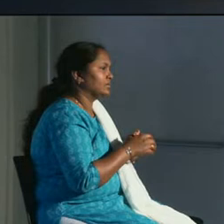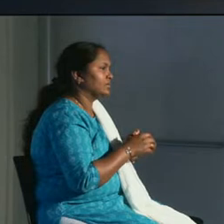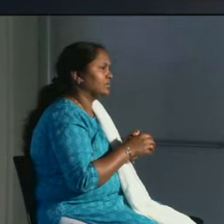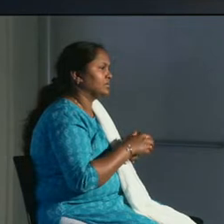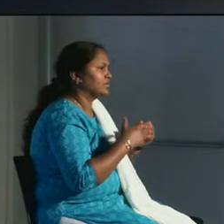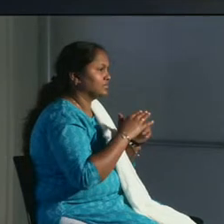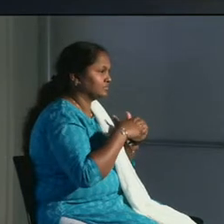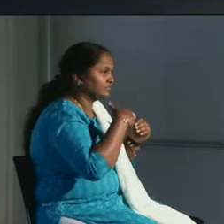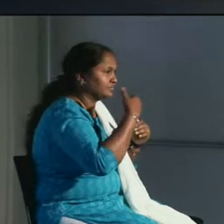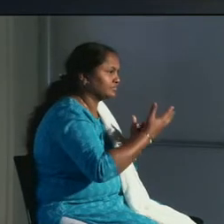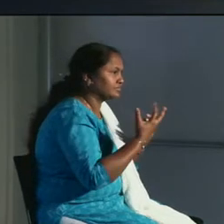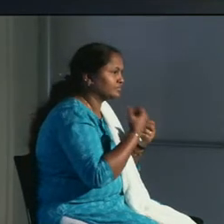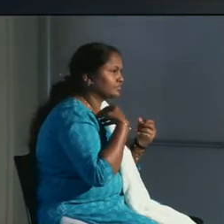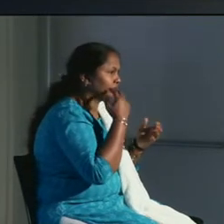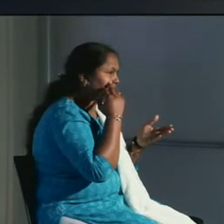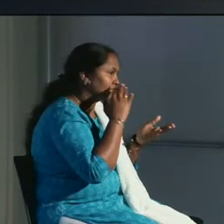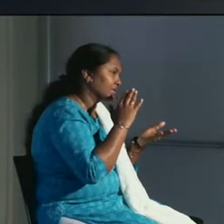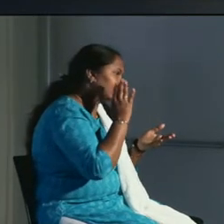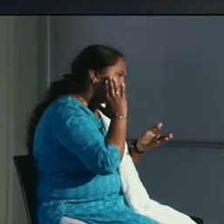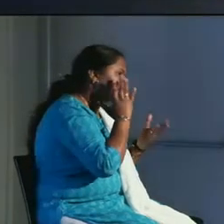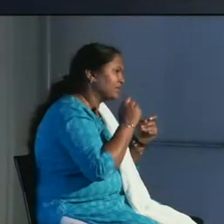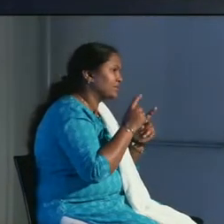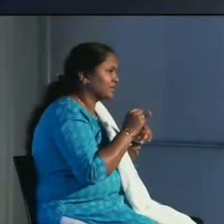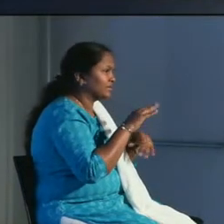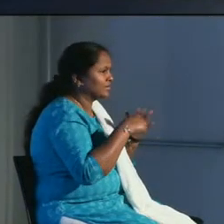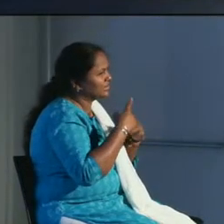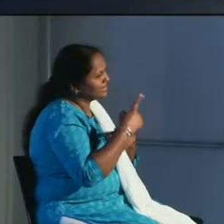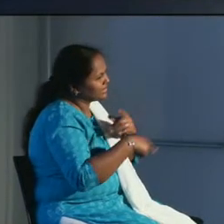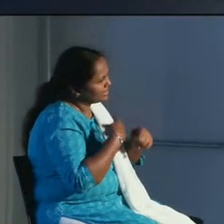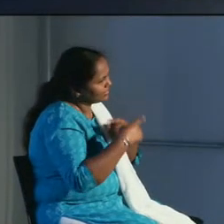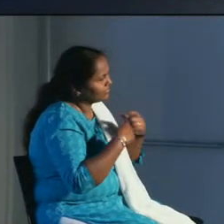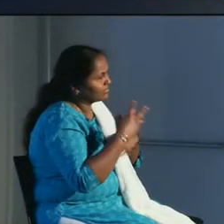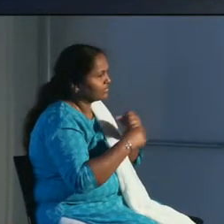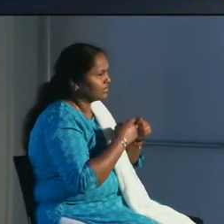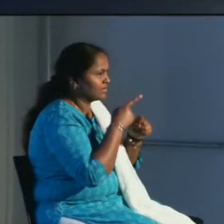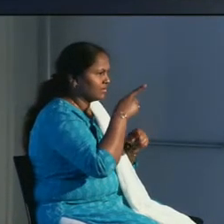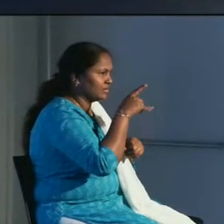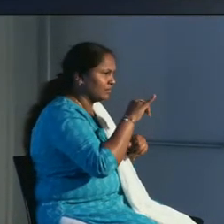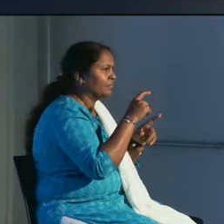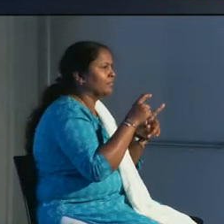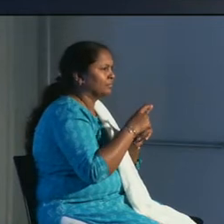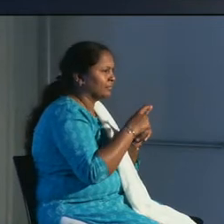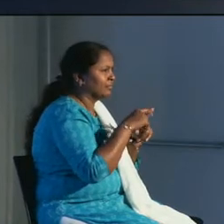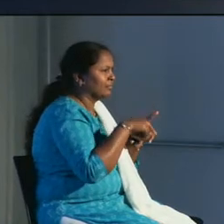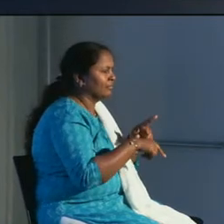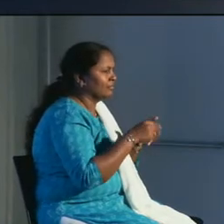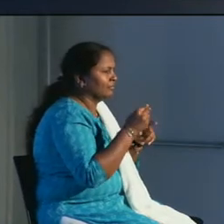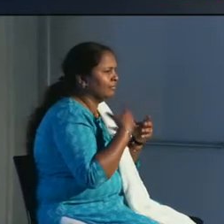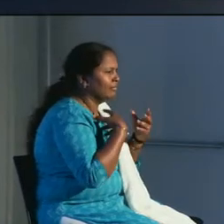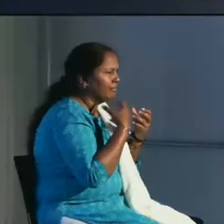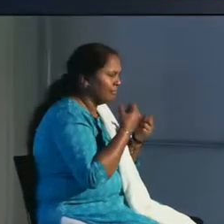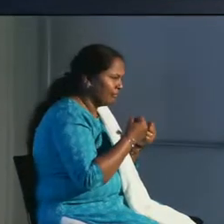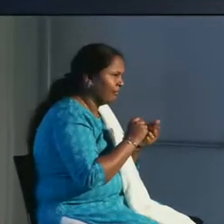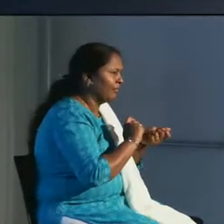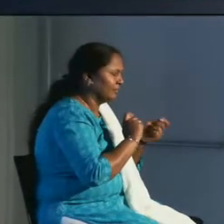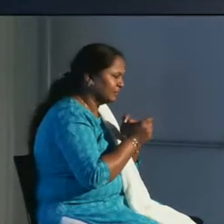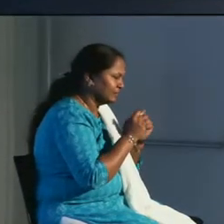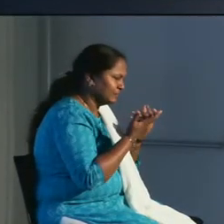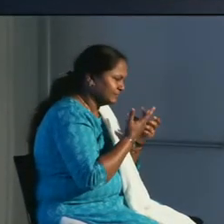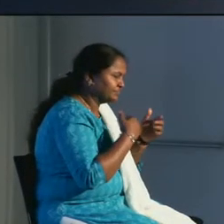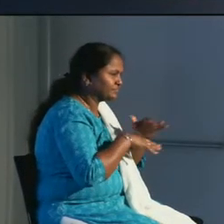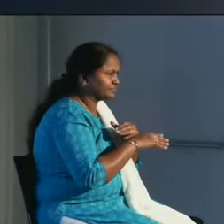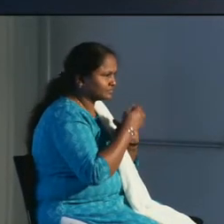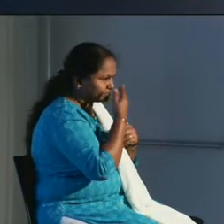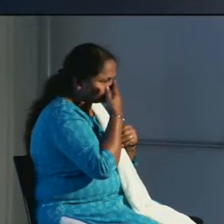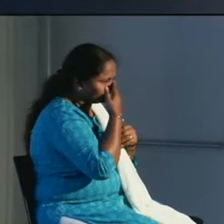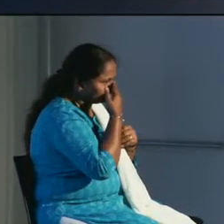And after we sleep, after we do, every year also it's held on 16th December, but this is something that we're also changing in terms